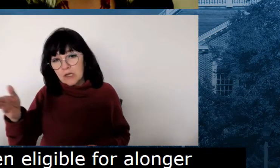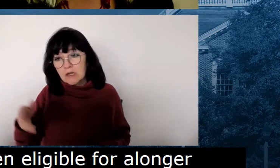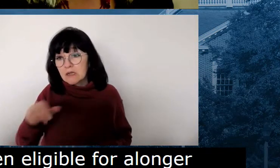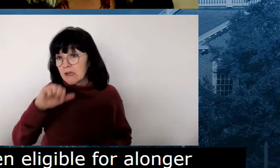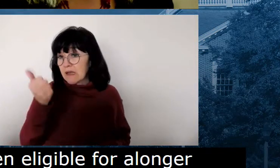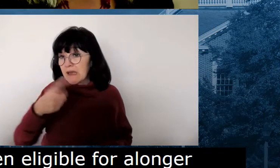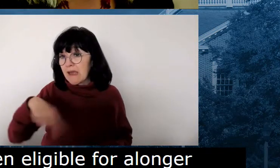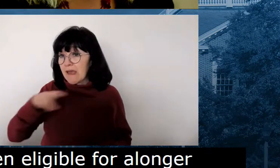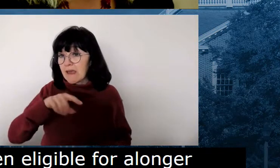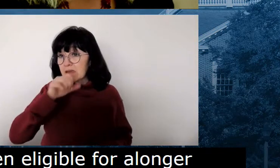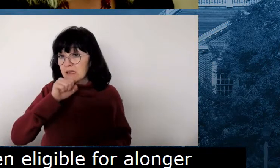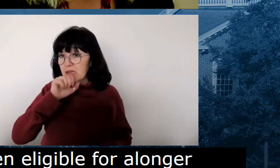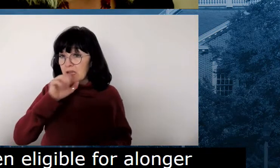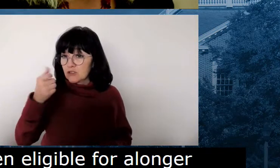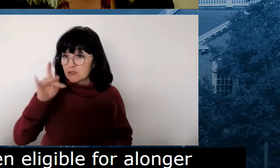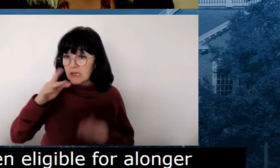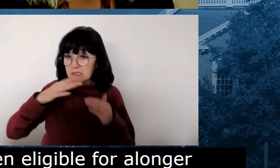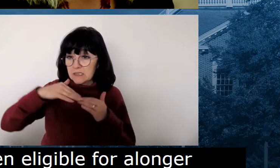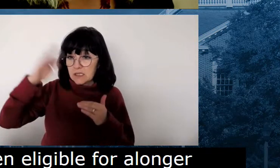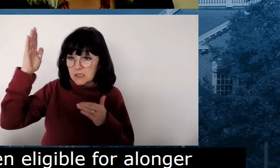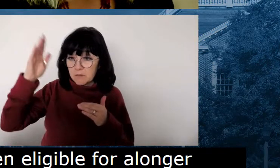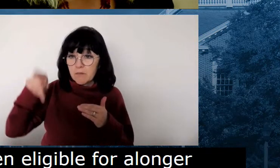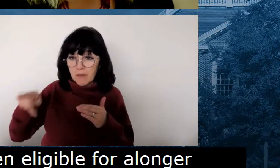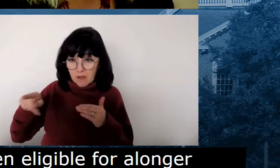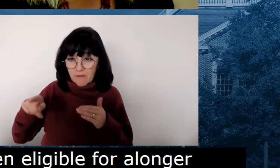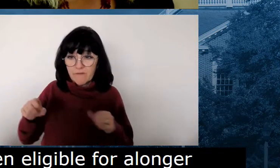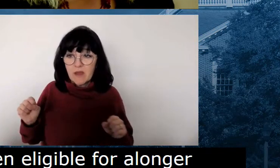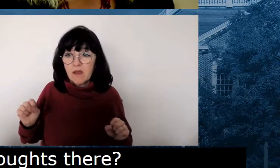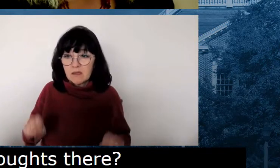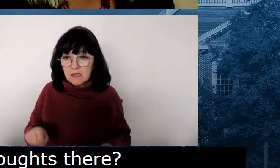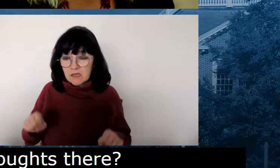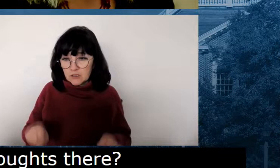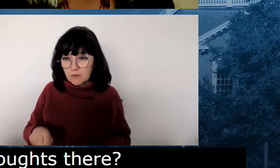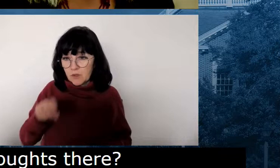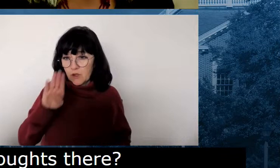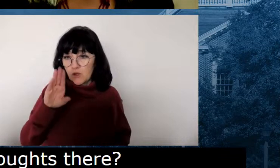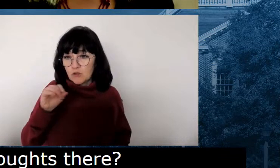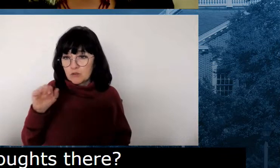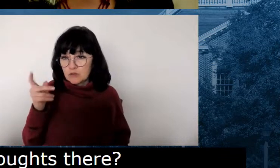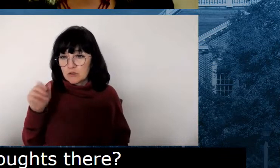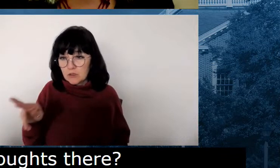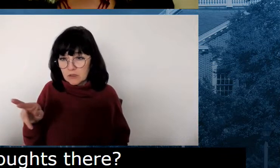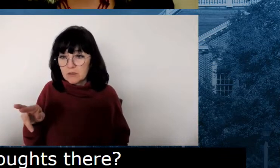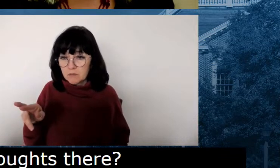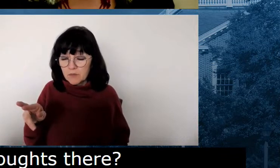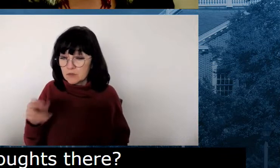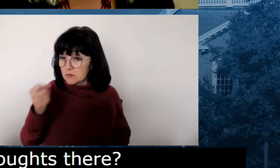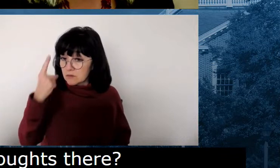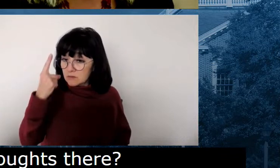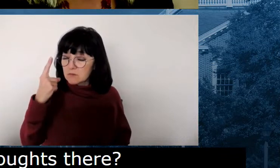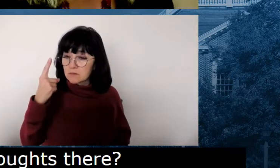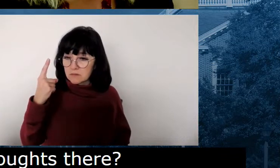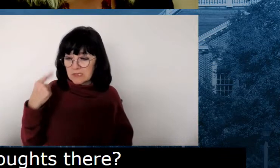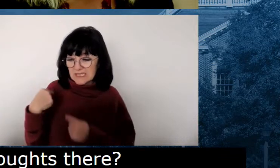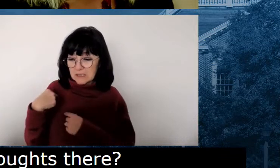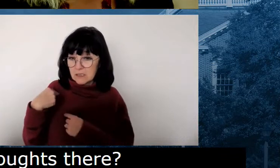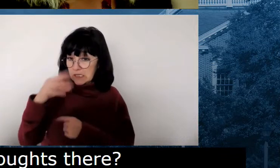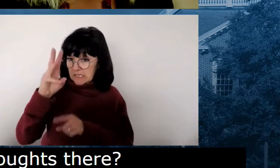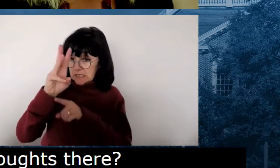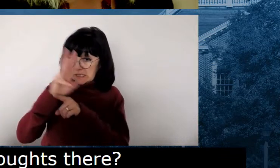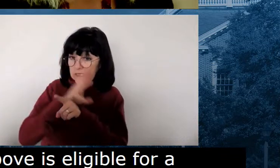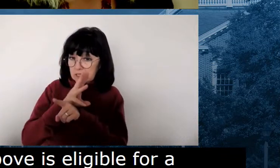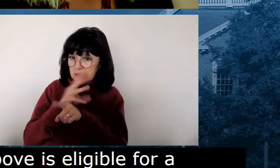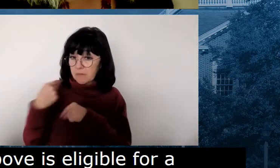and above is eligible for a booster as long as it's been 6 months since